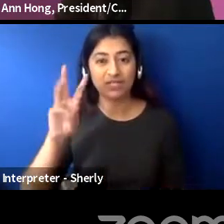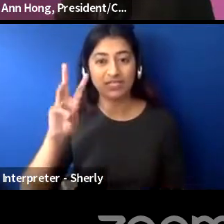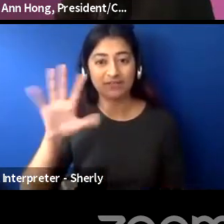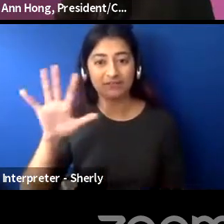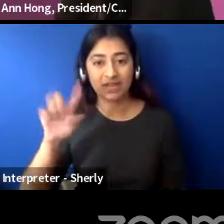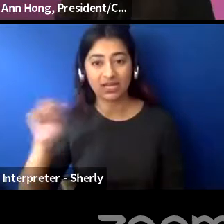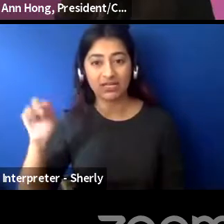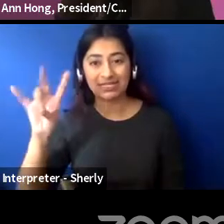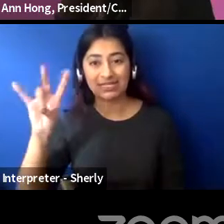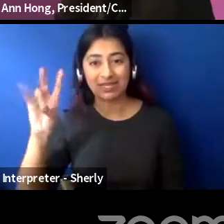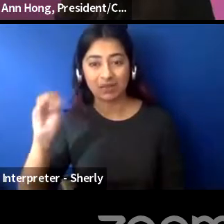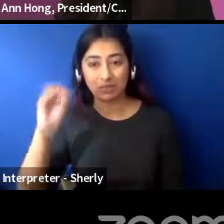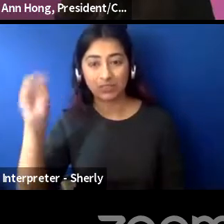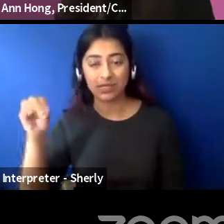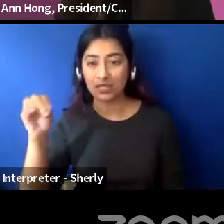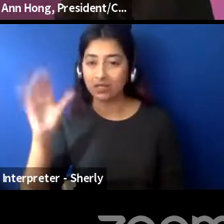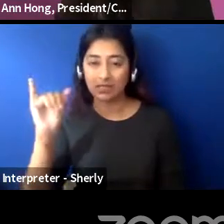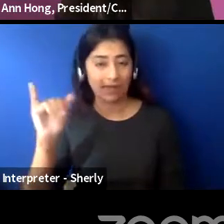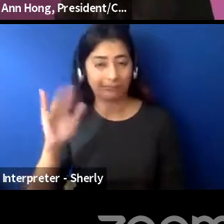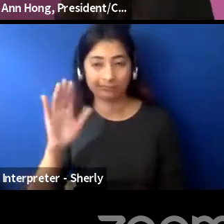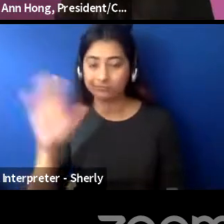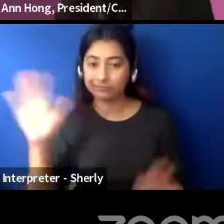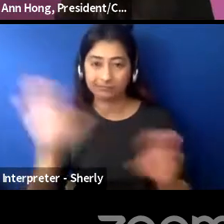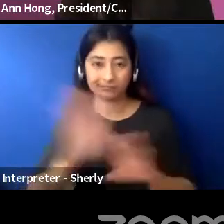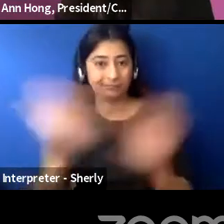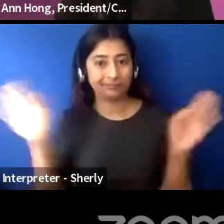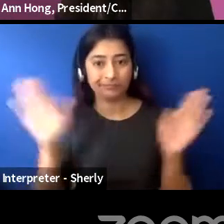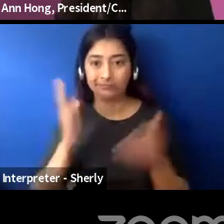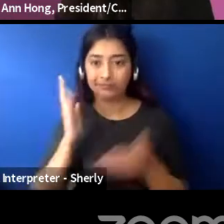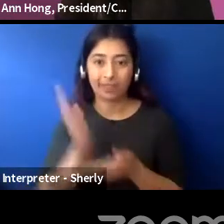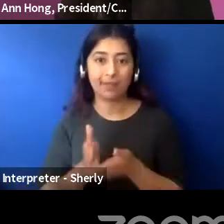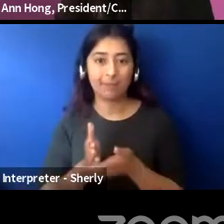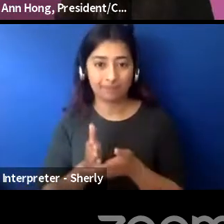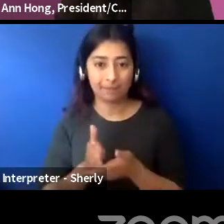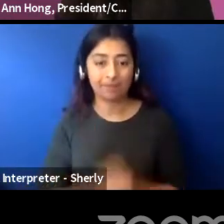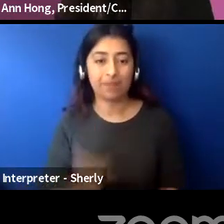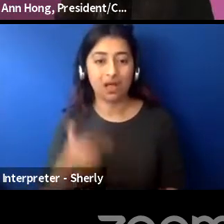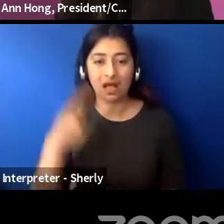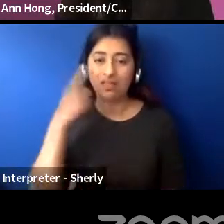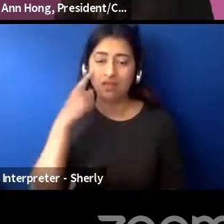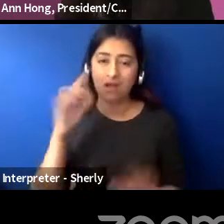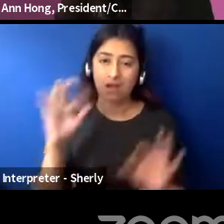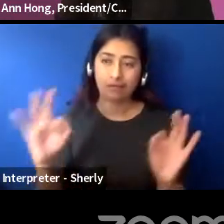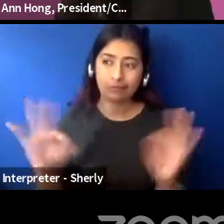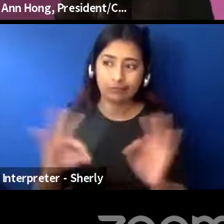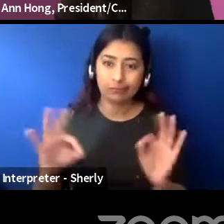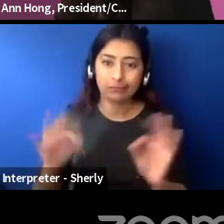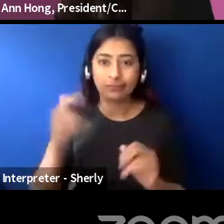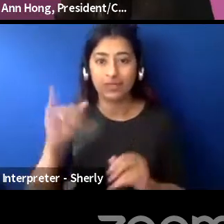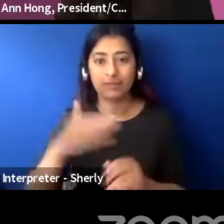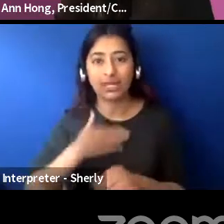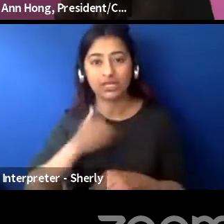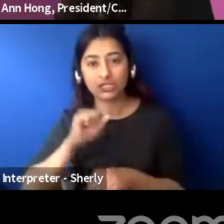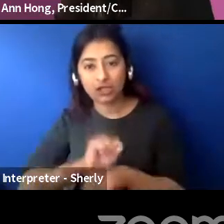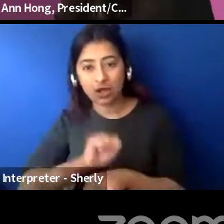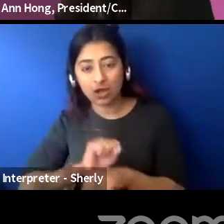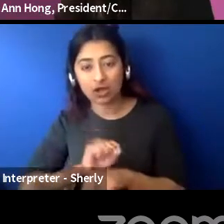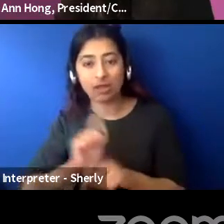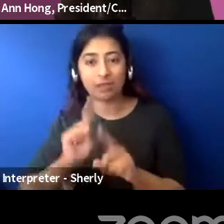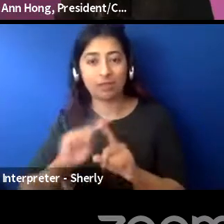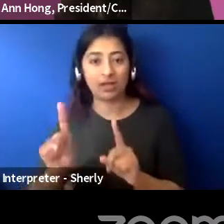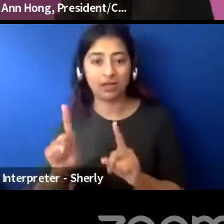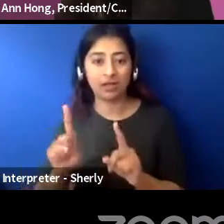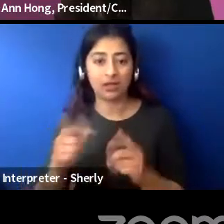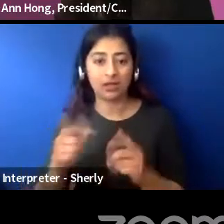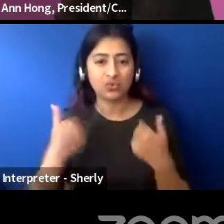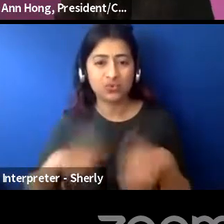which completely stopped. And I didn't think that was that big of an impact because that was my job, but it's a